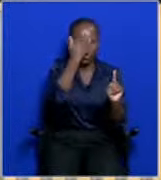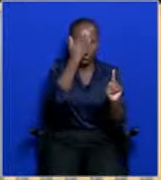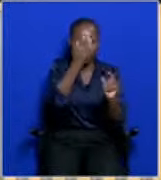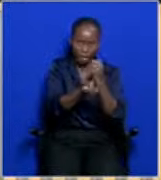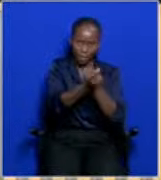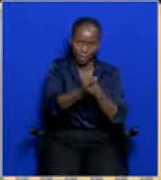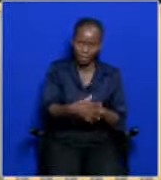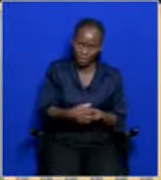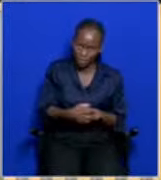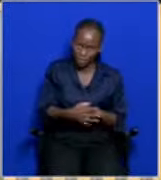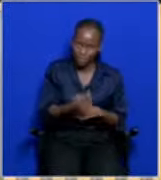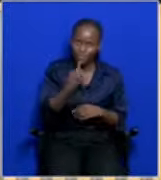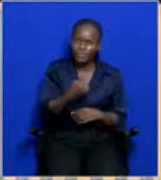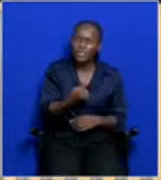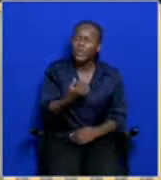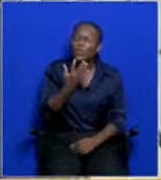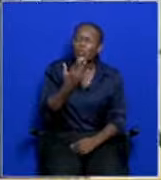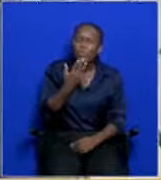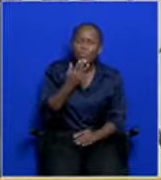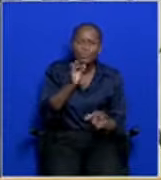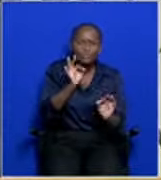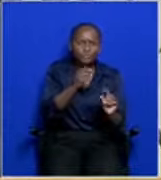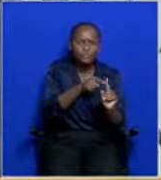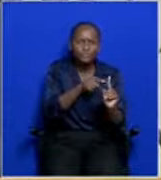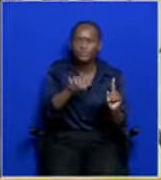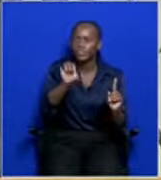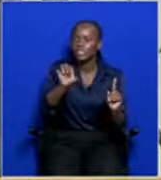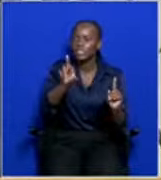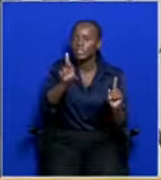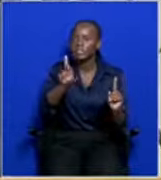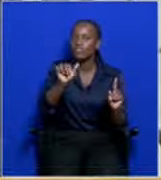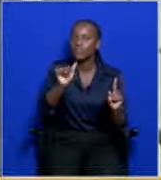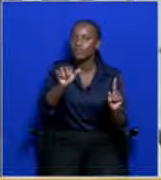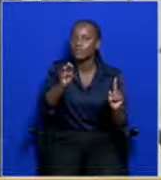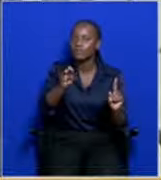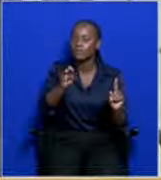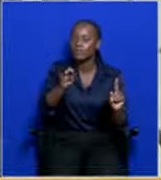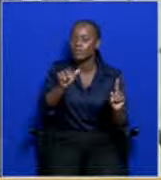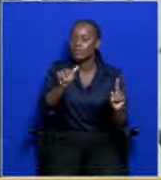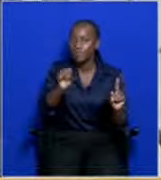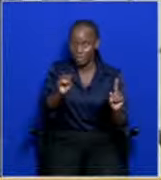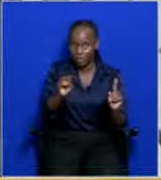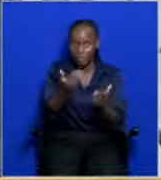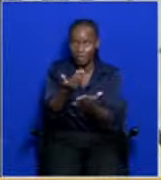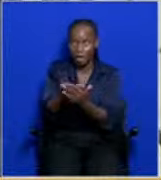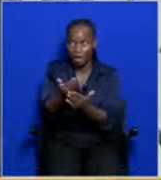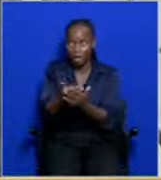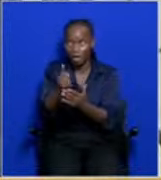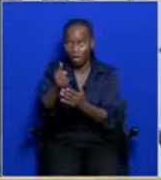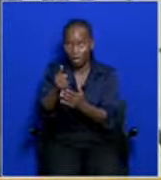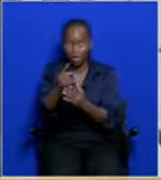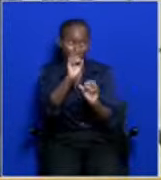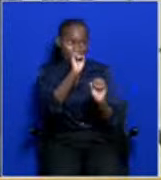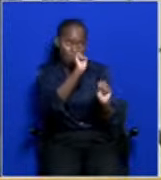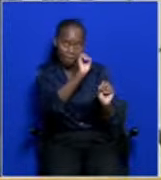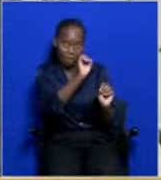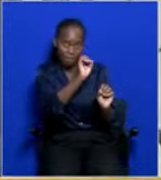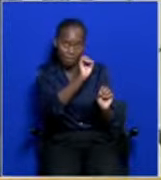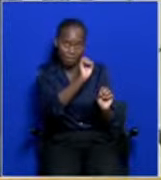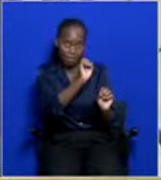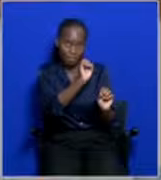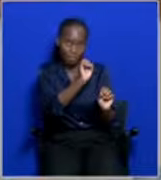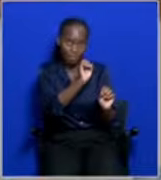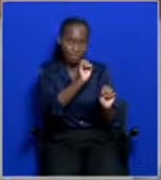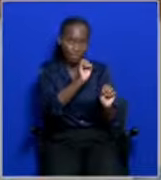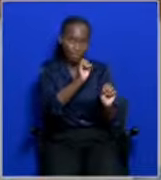Erasmus, should be able to advise the commissioners accordingly. Yes. Is that your testimony? Yes. You're saying we should turn to